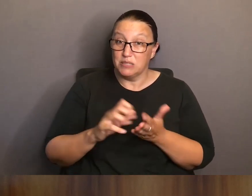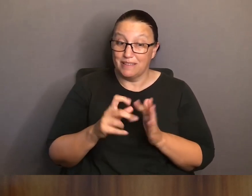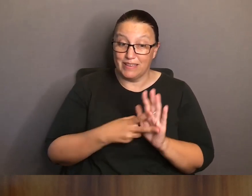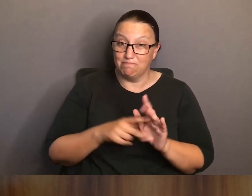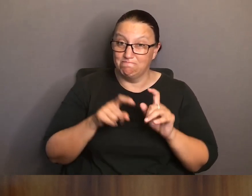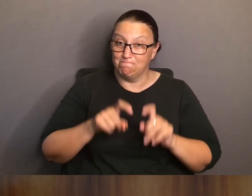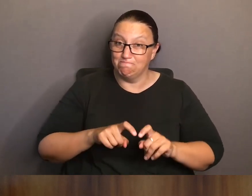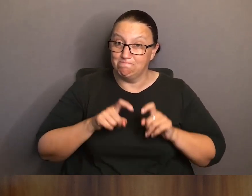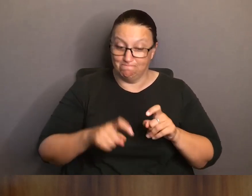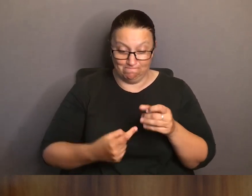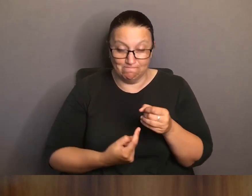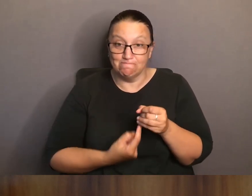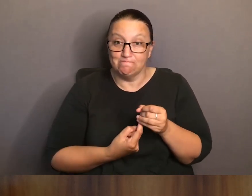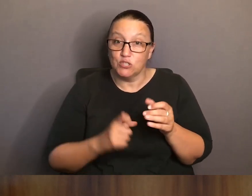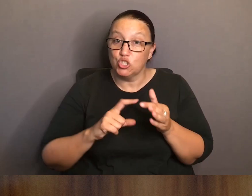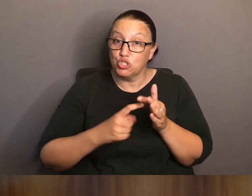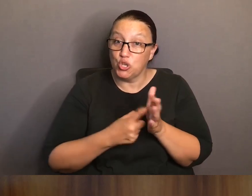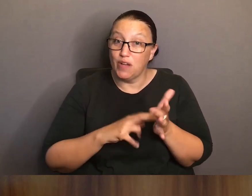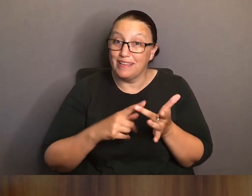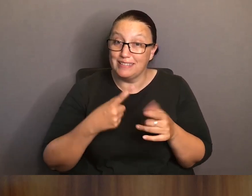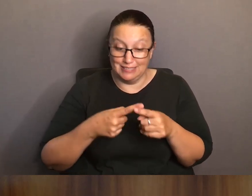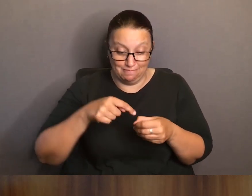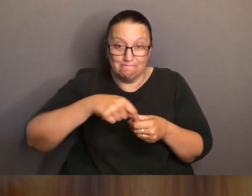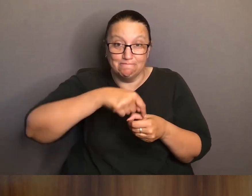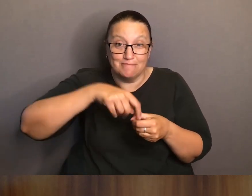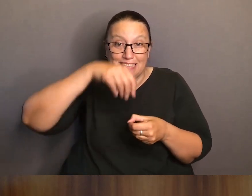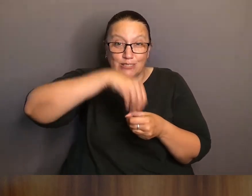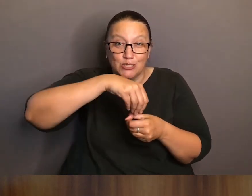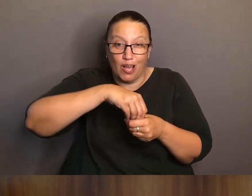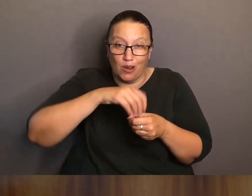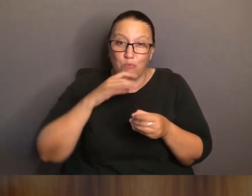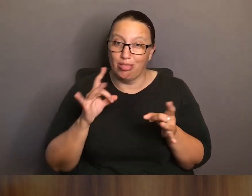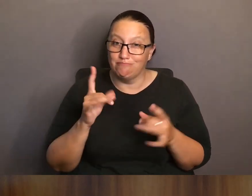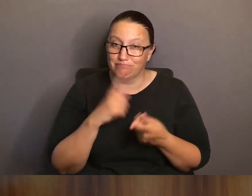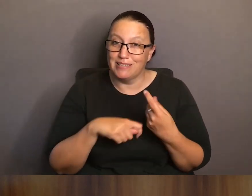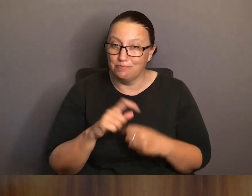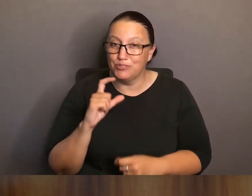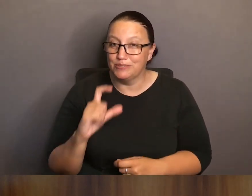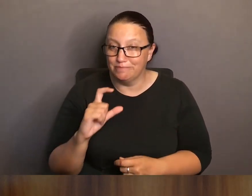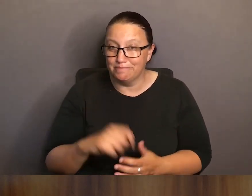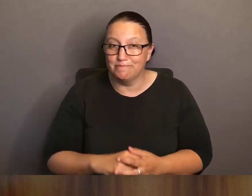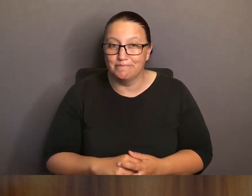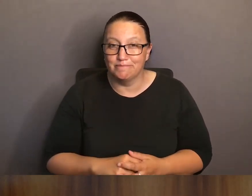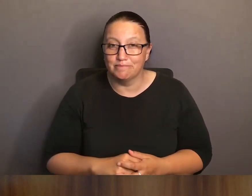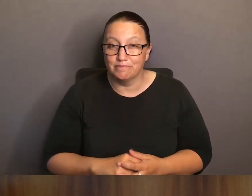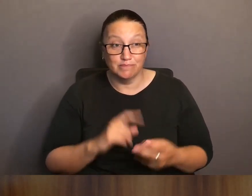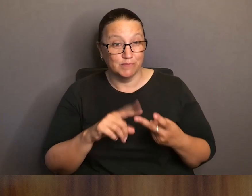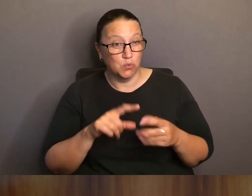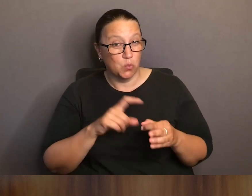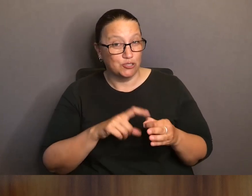is, are women not doing their cervical screening because they think the HPV Gardasil vaccine will protect